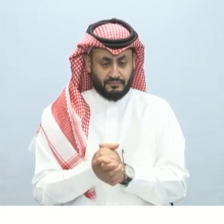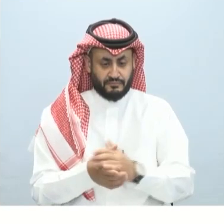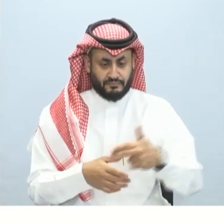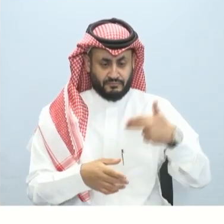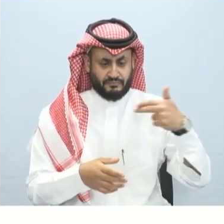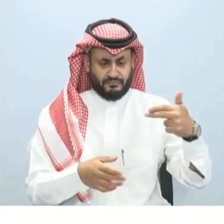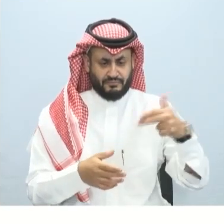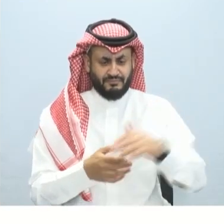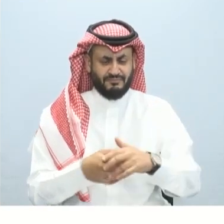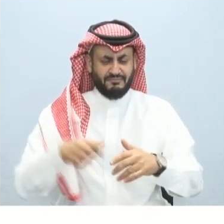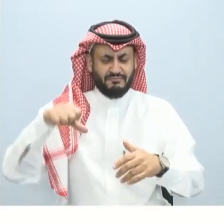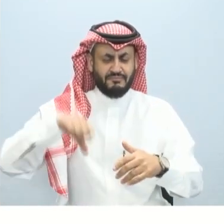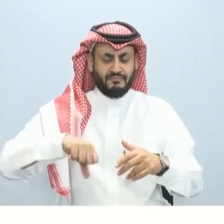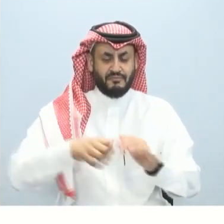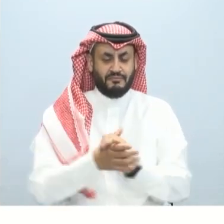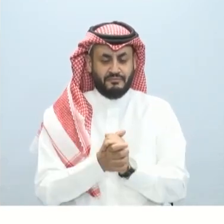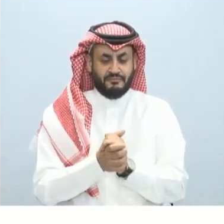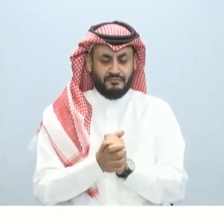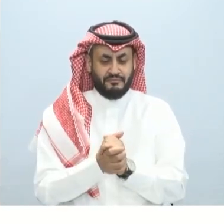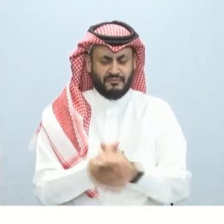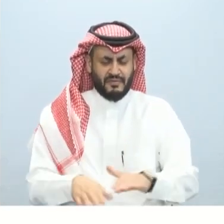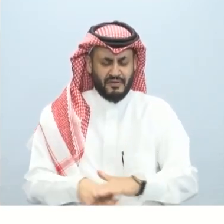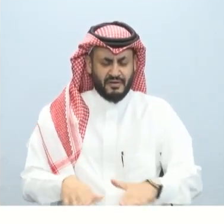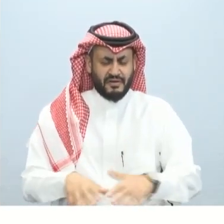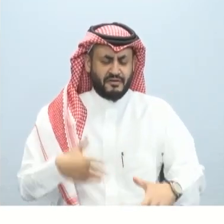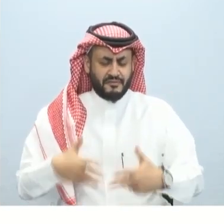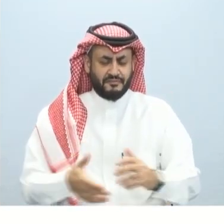Westerns are the least interesting.